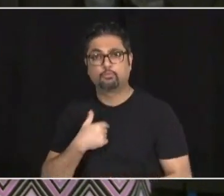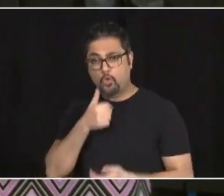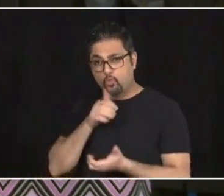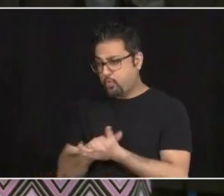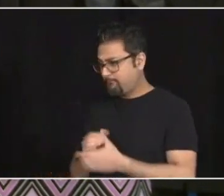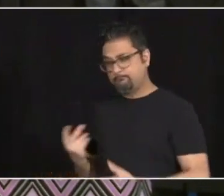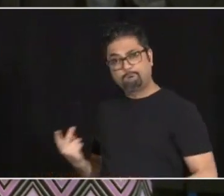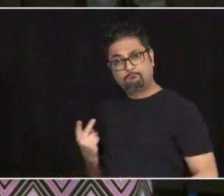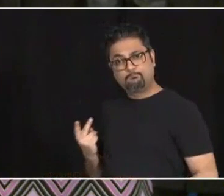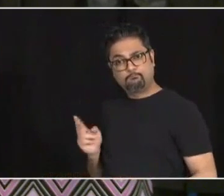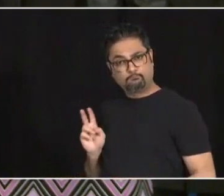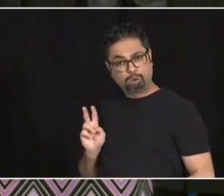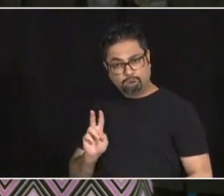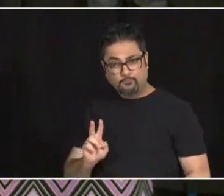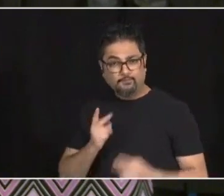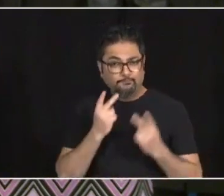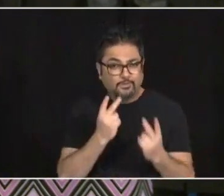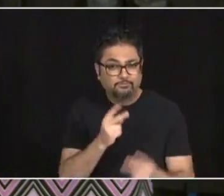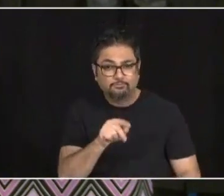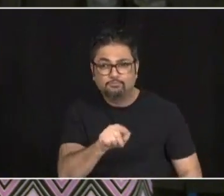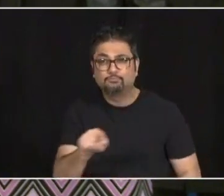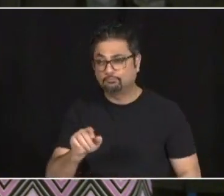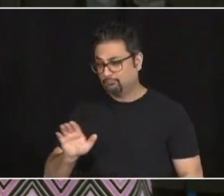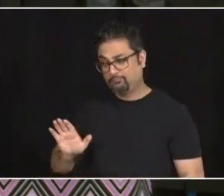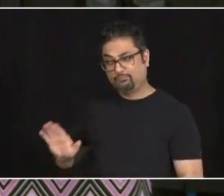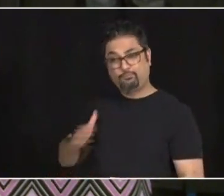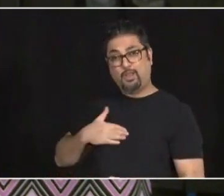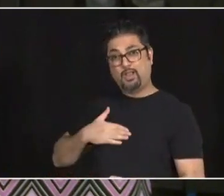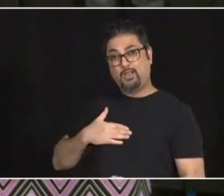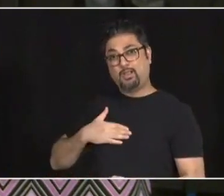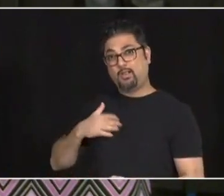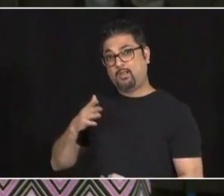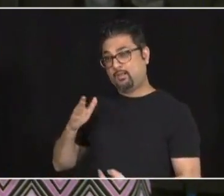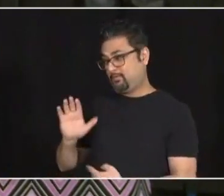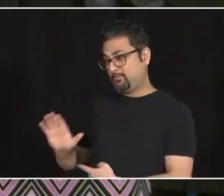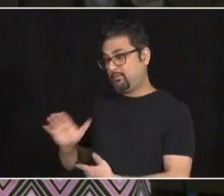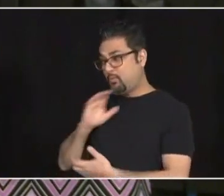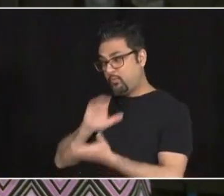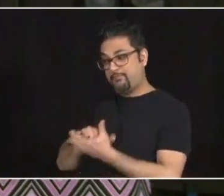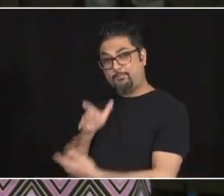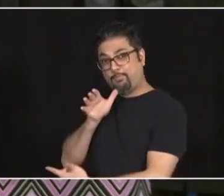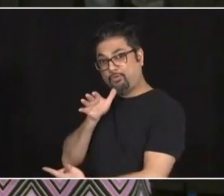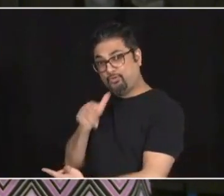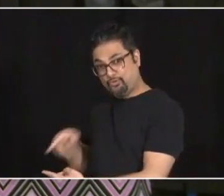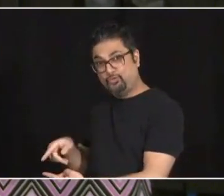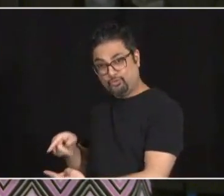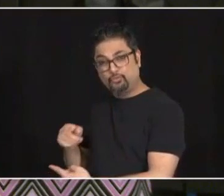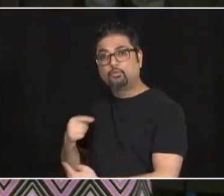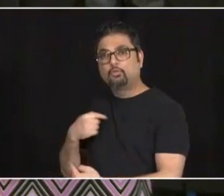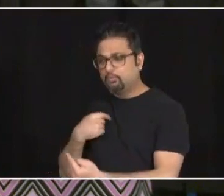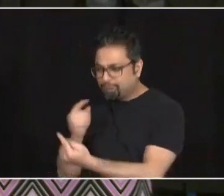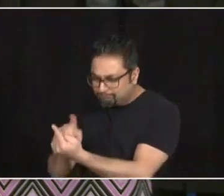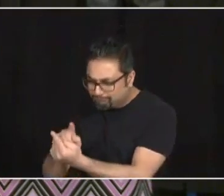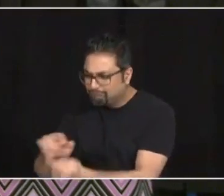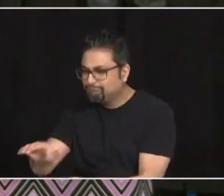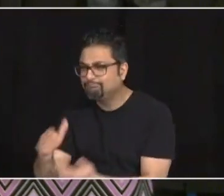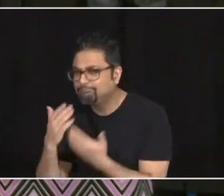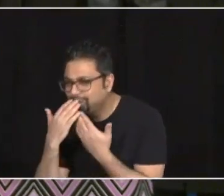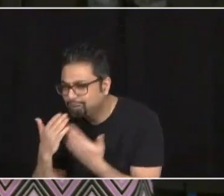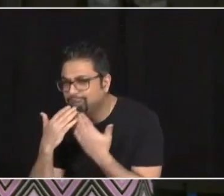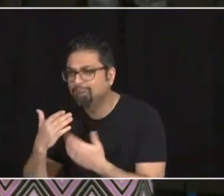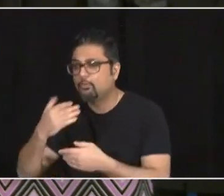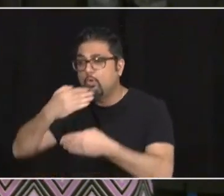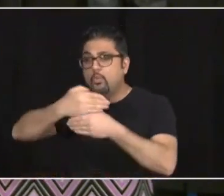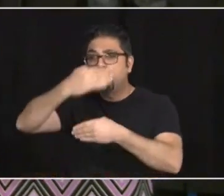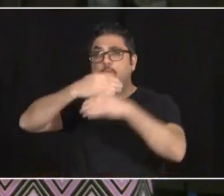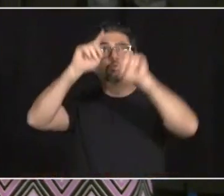her through the window. And, you know, we'll be thanking the long-term